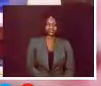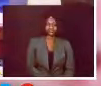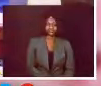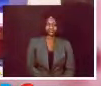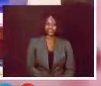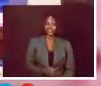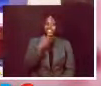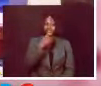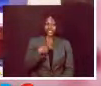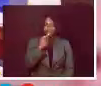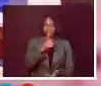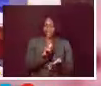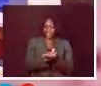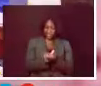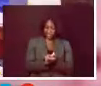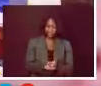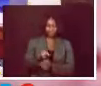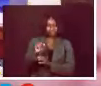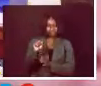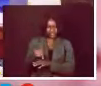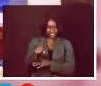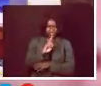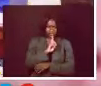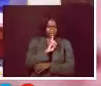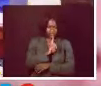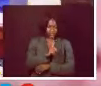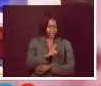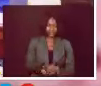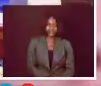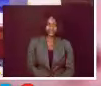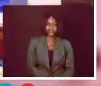state that, yes, it's true that